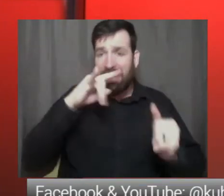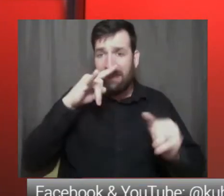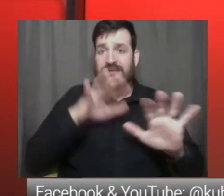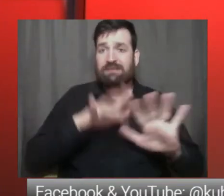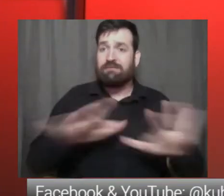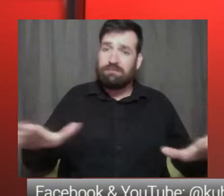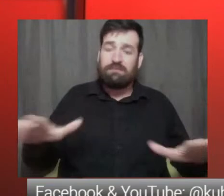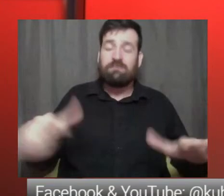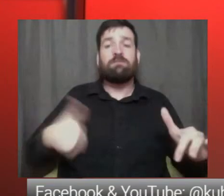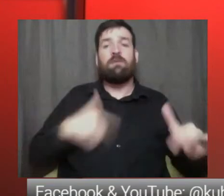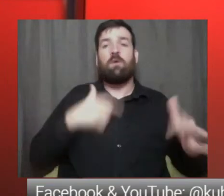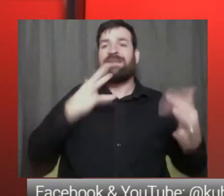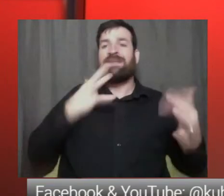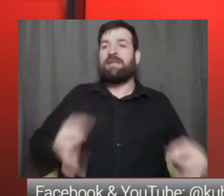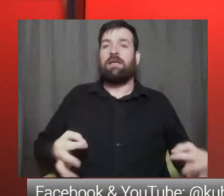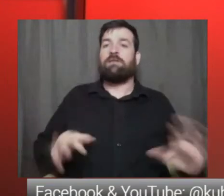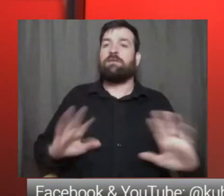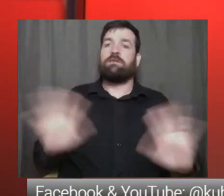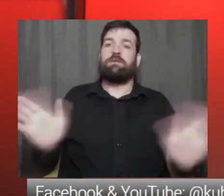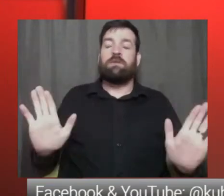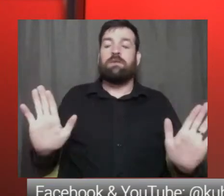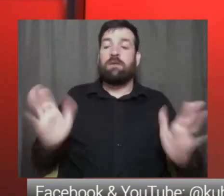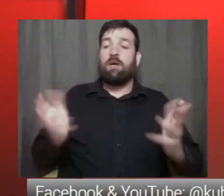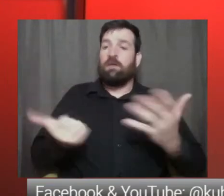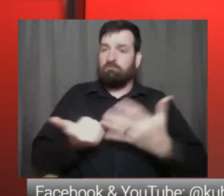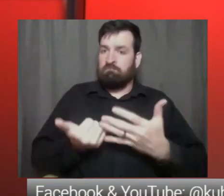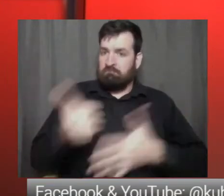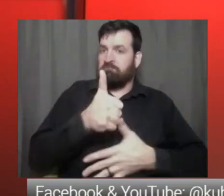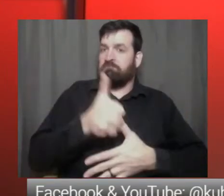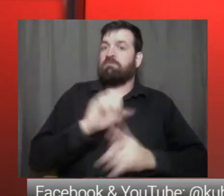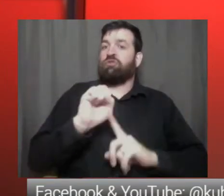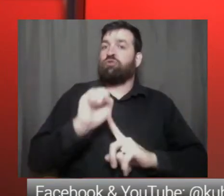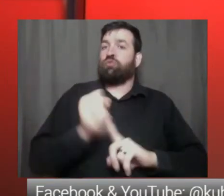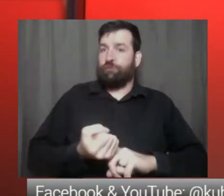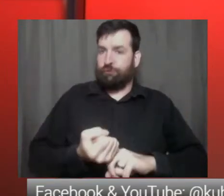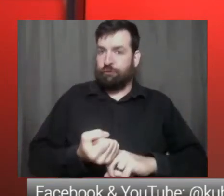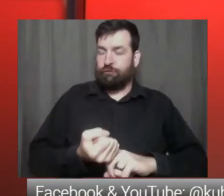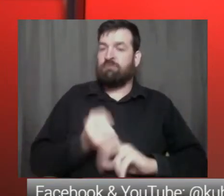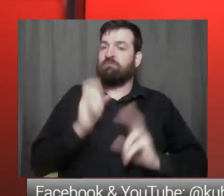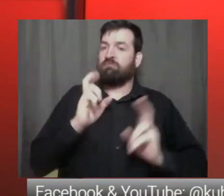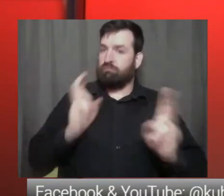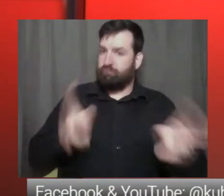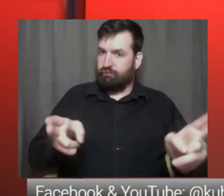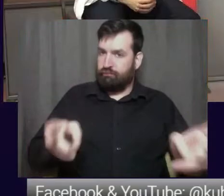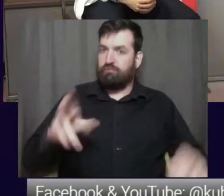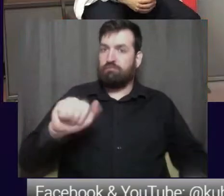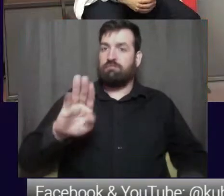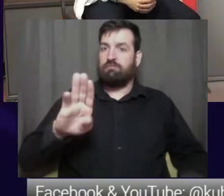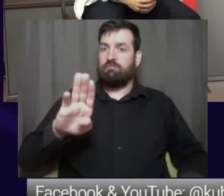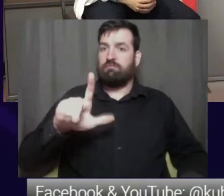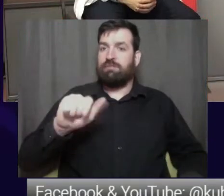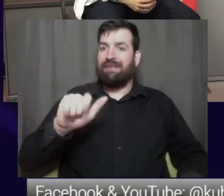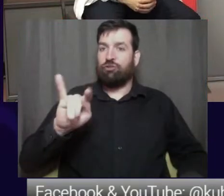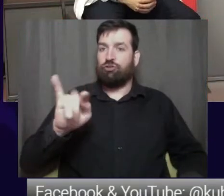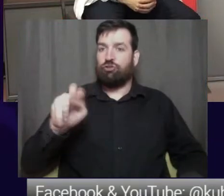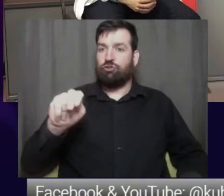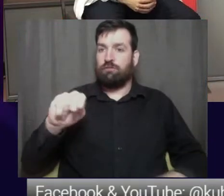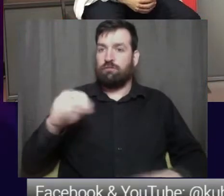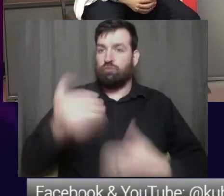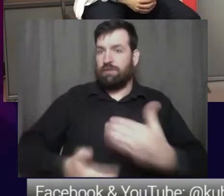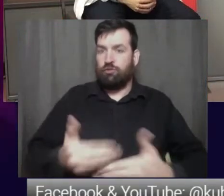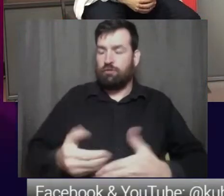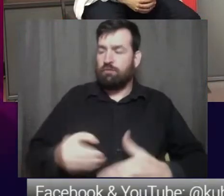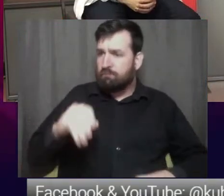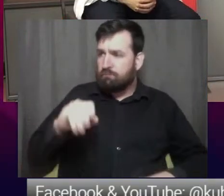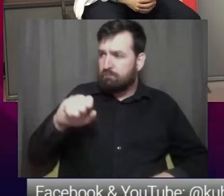to make it a priority situation and expedite the ablation procedure for him. So Jeff, when your